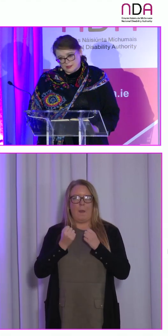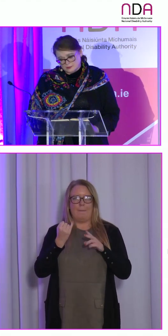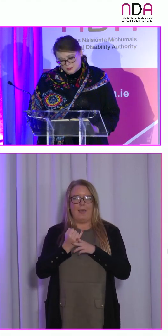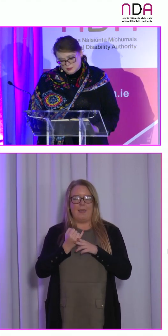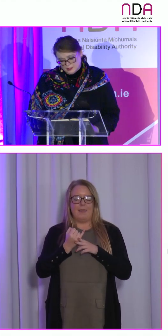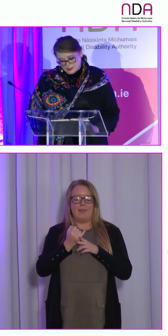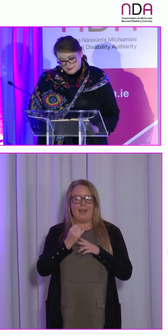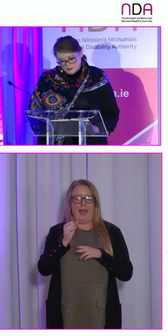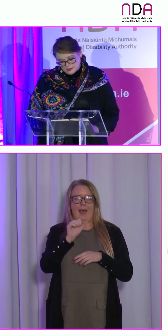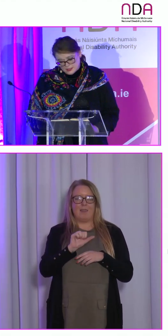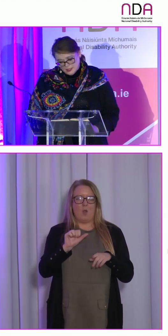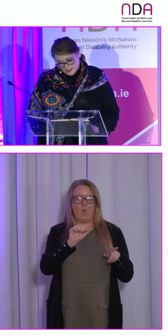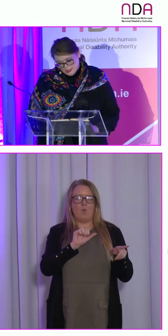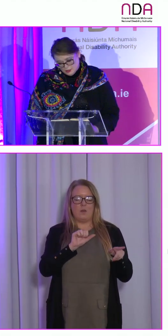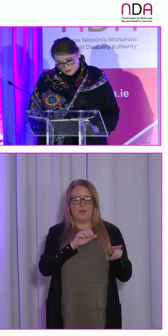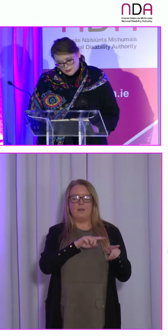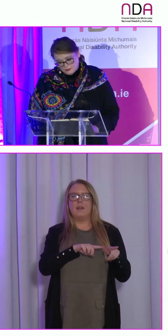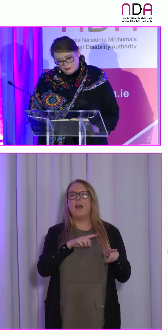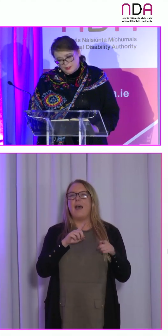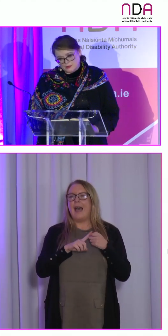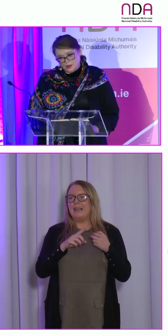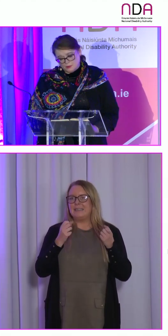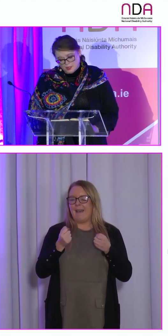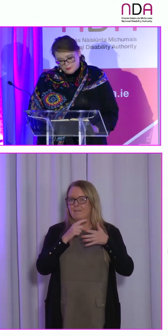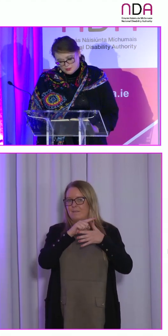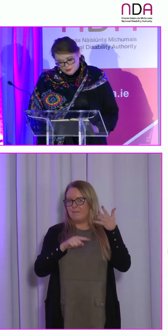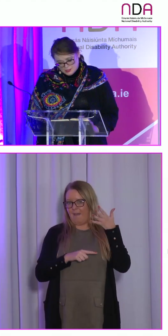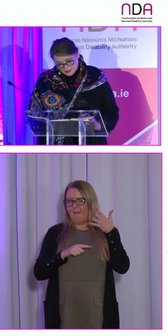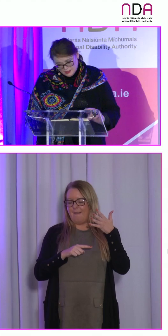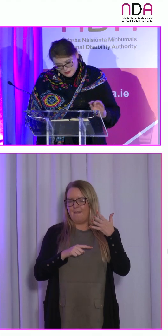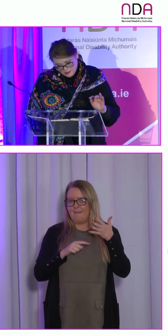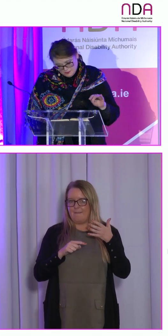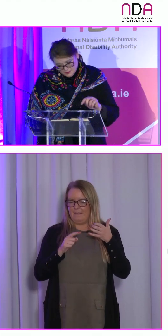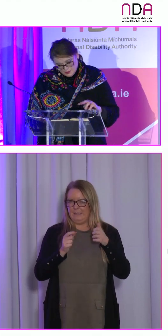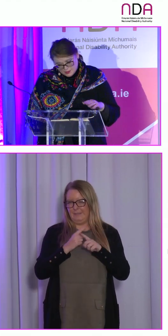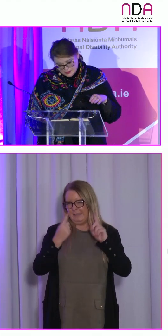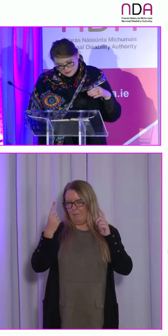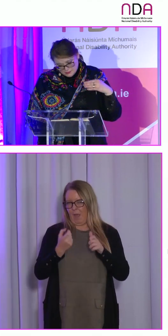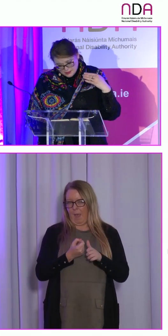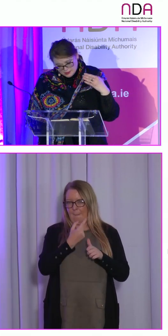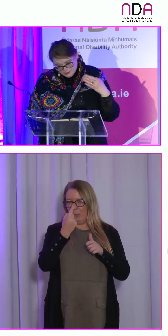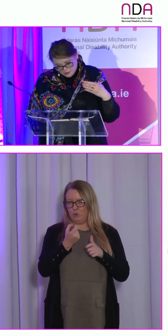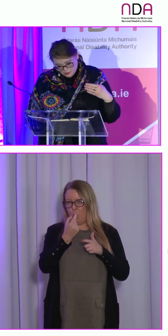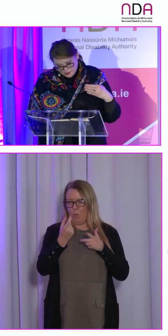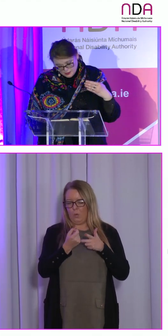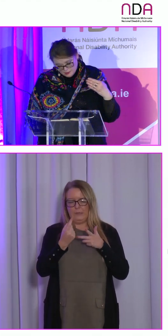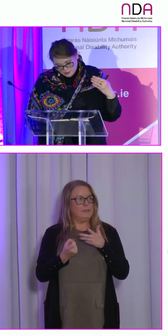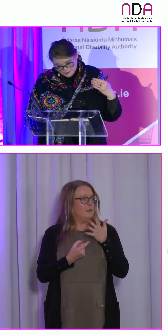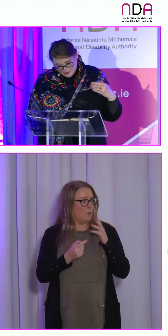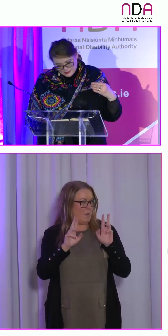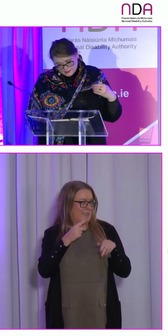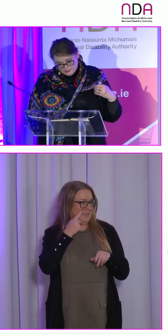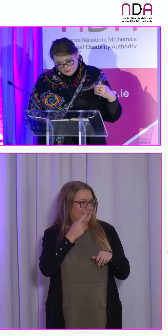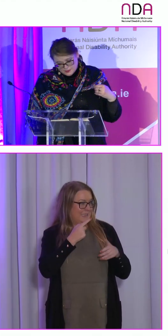we might include the experience under 5 areas of opportunity, which is listed below in the little